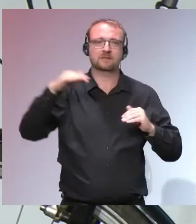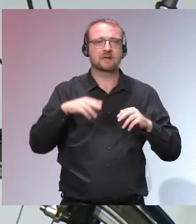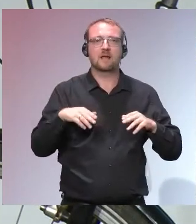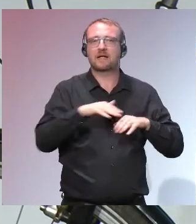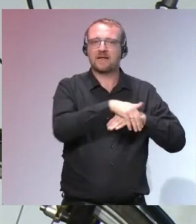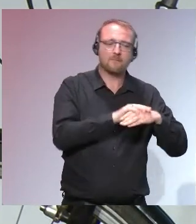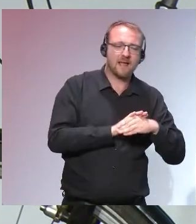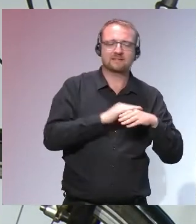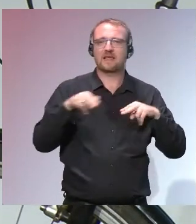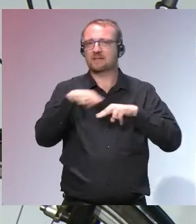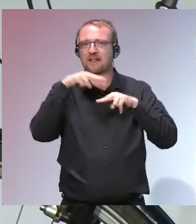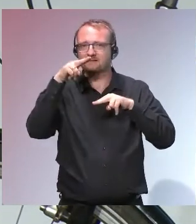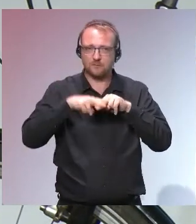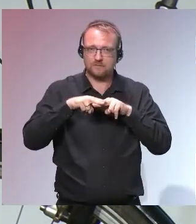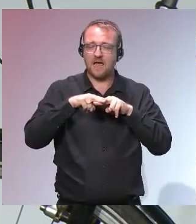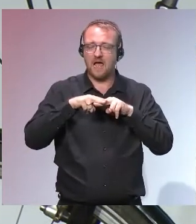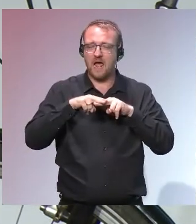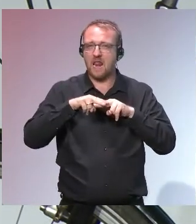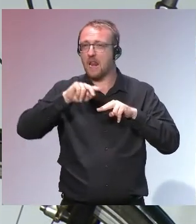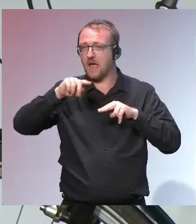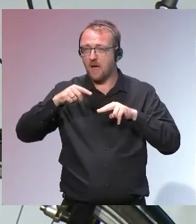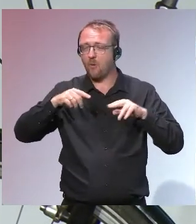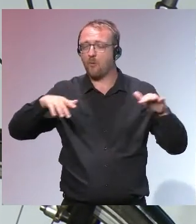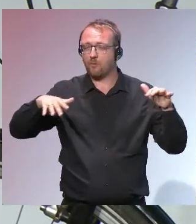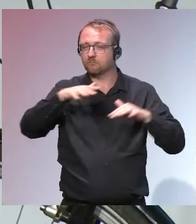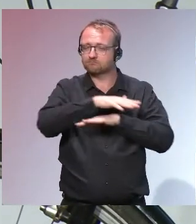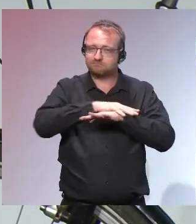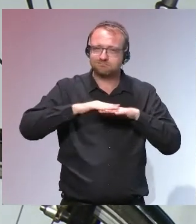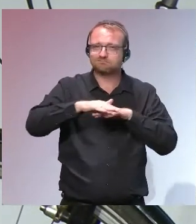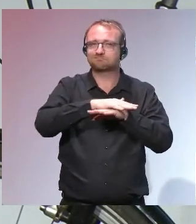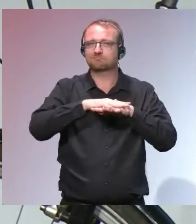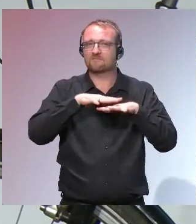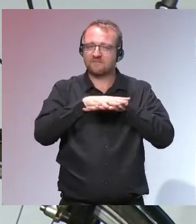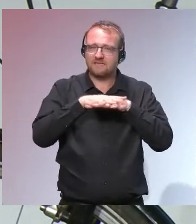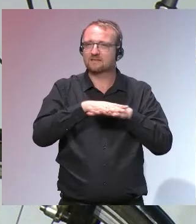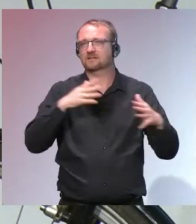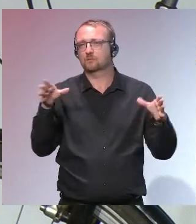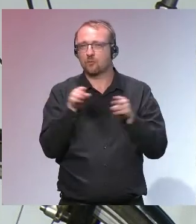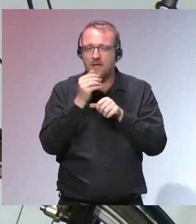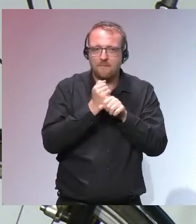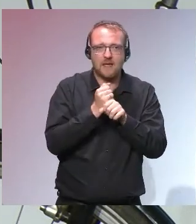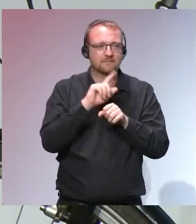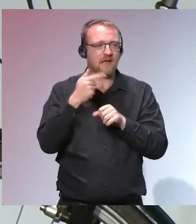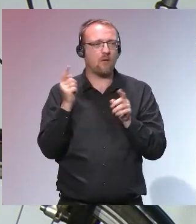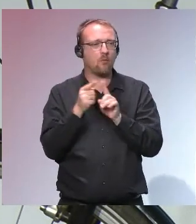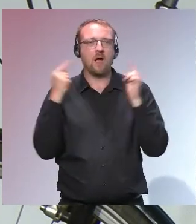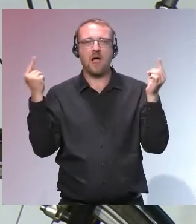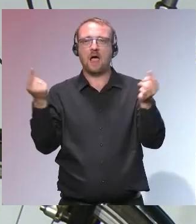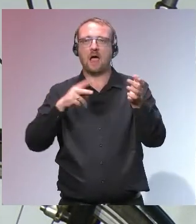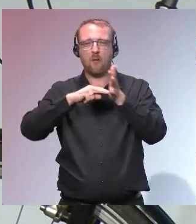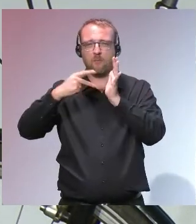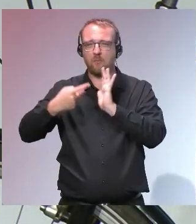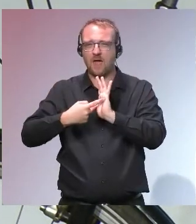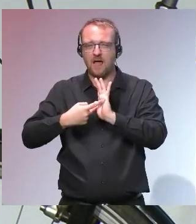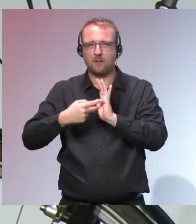people from environment. Like I said, the urban planners. We need to be people from food producers,